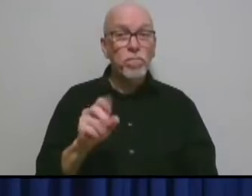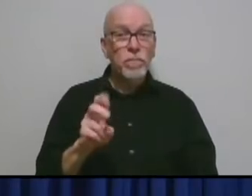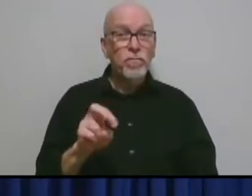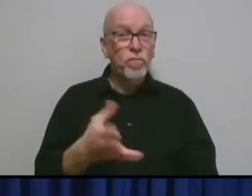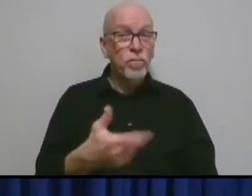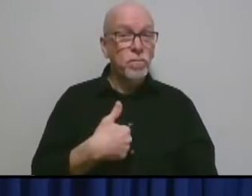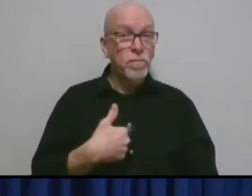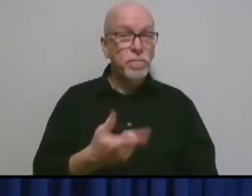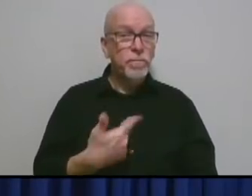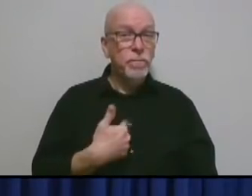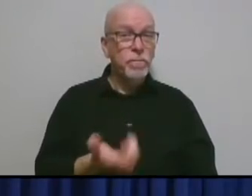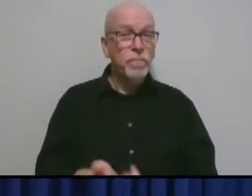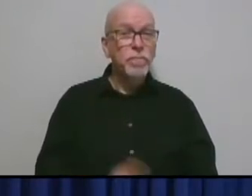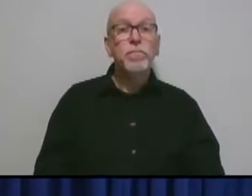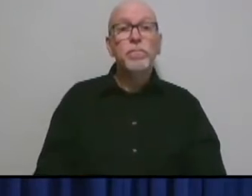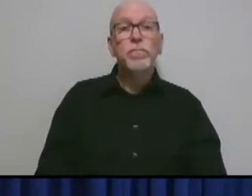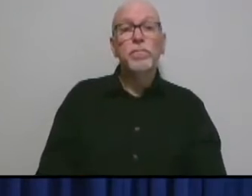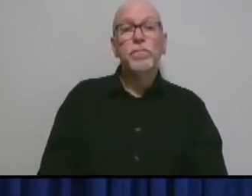that I?